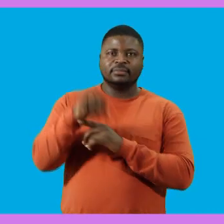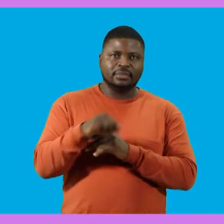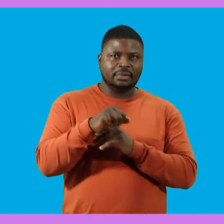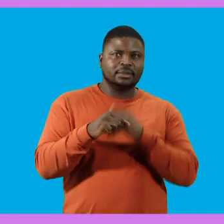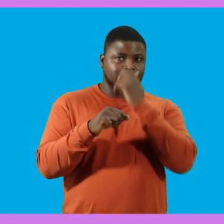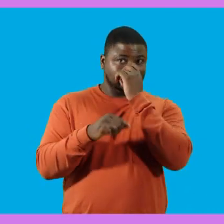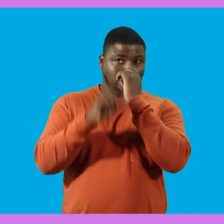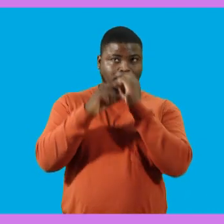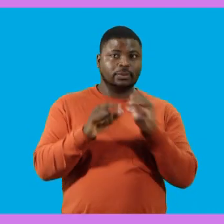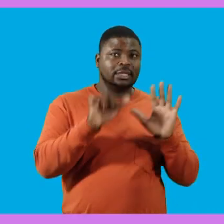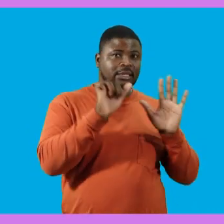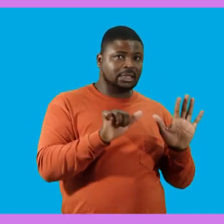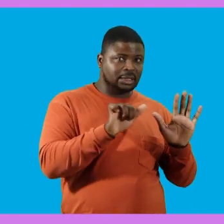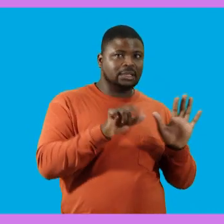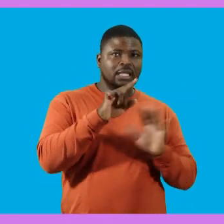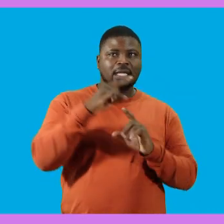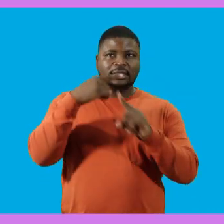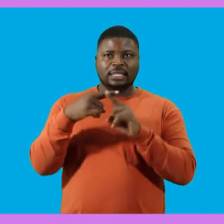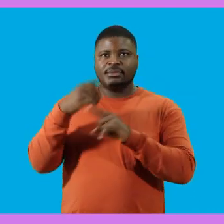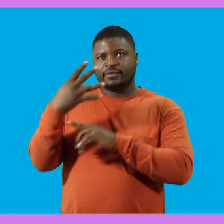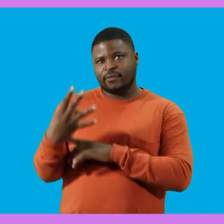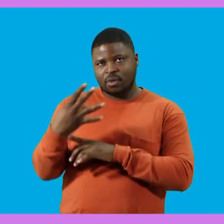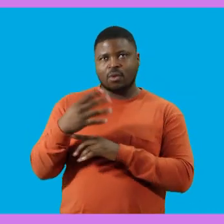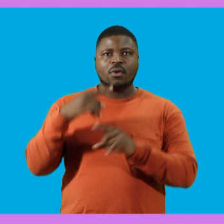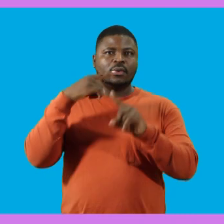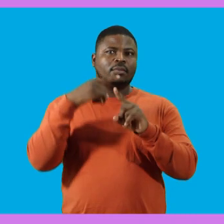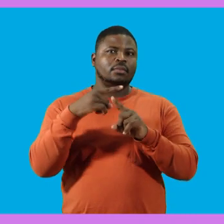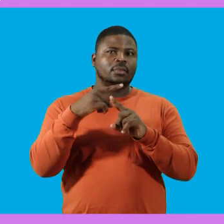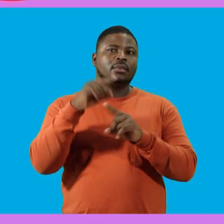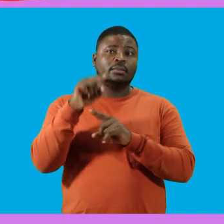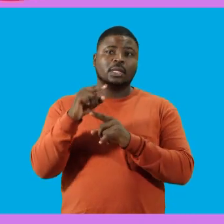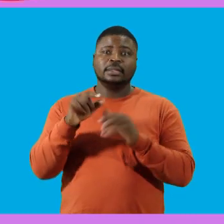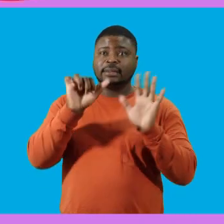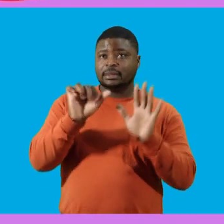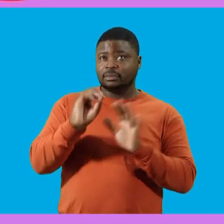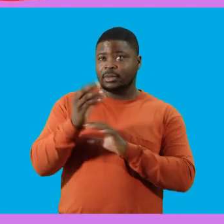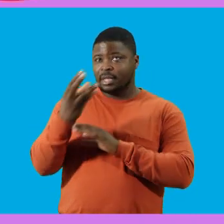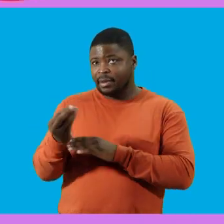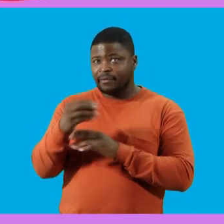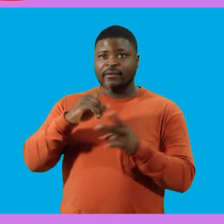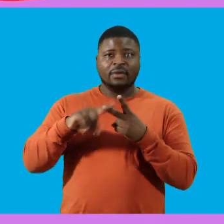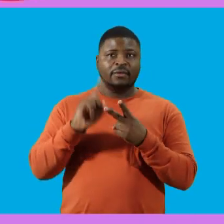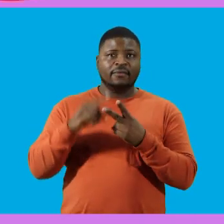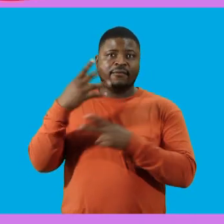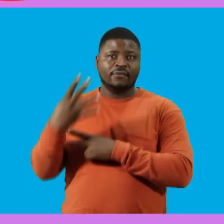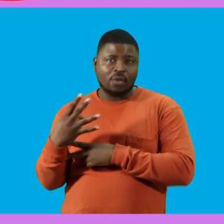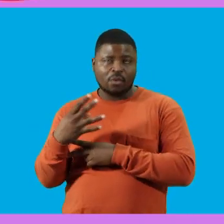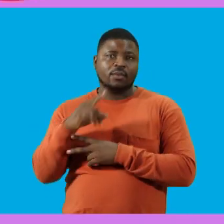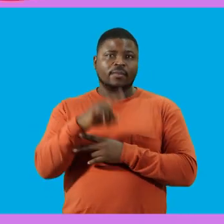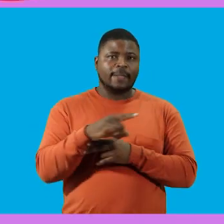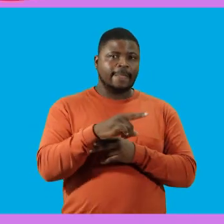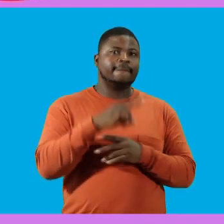is going to be 6 times 4, we get it there, 6 times